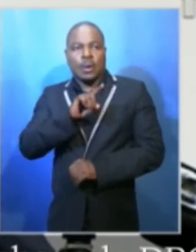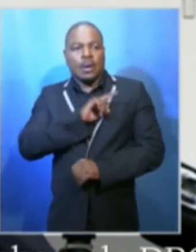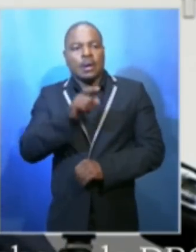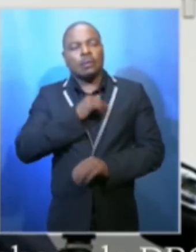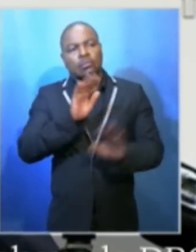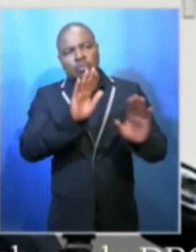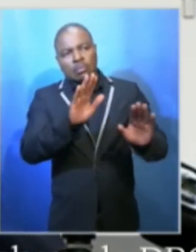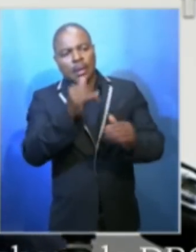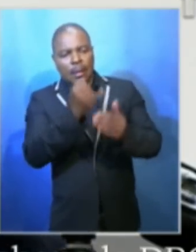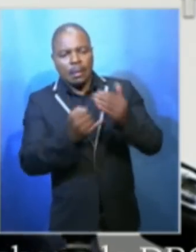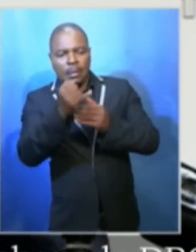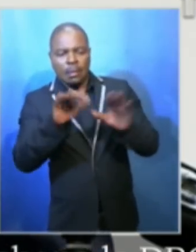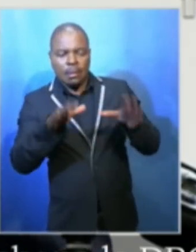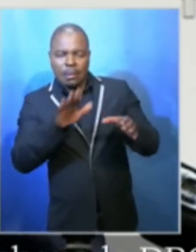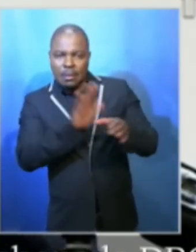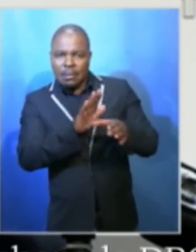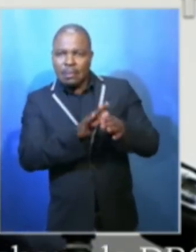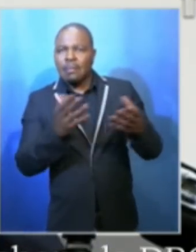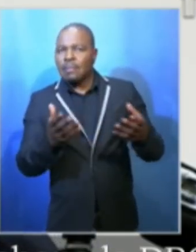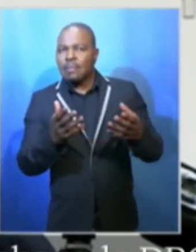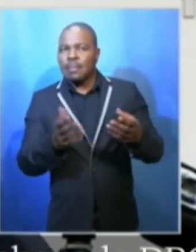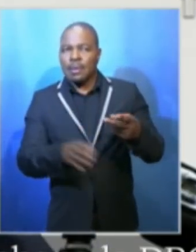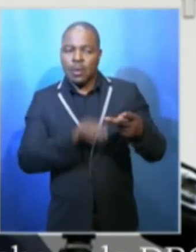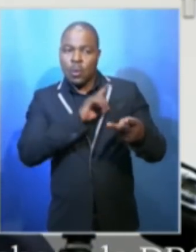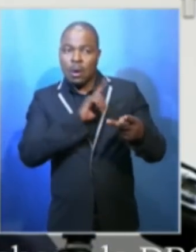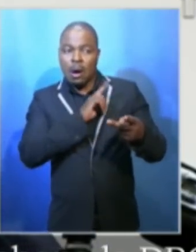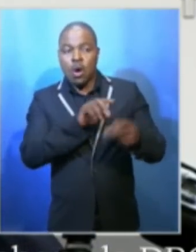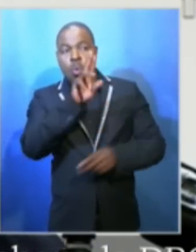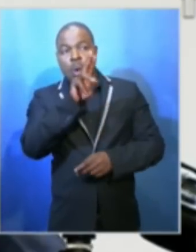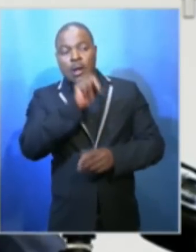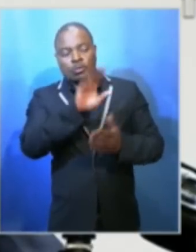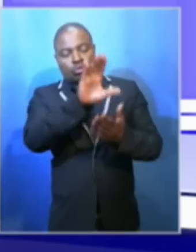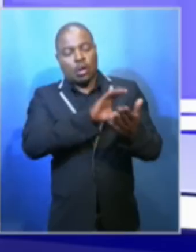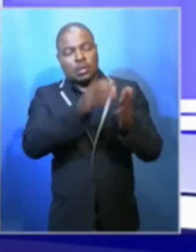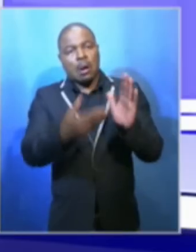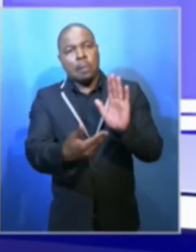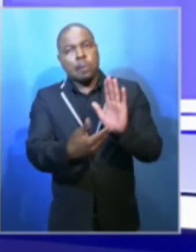territorial integrity enshrined in the UN Charter.